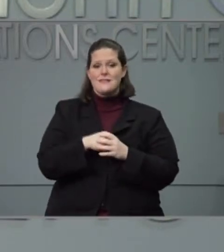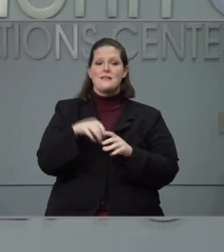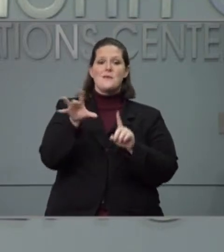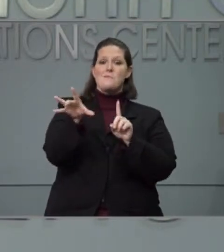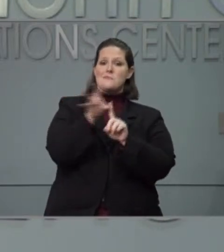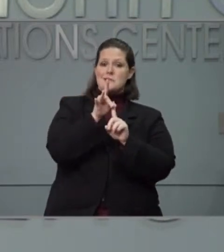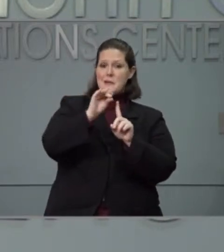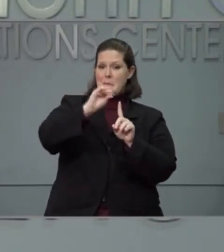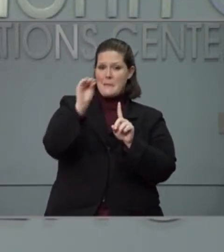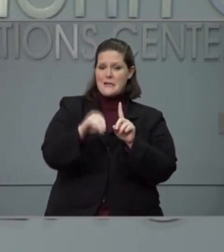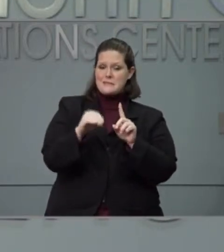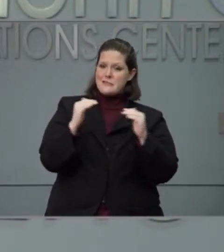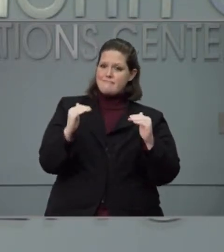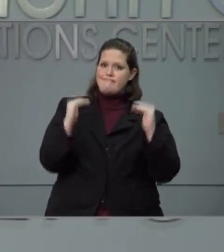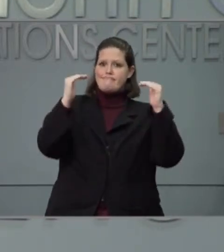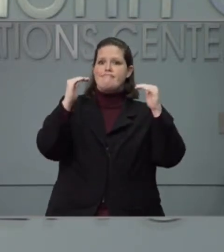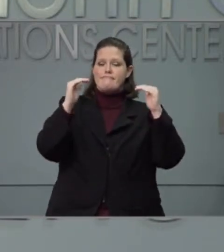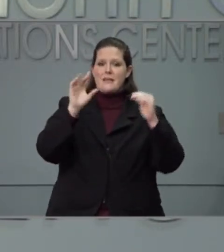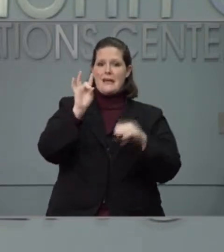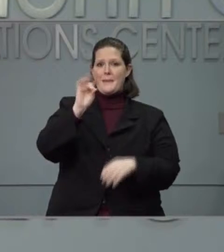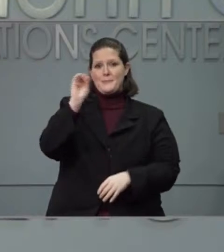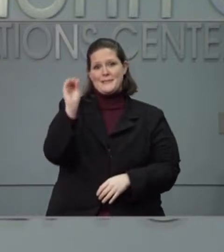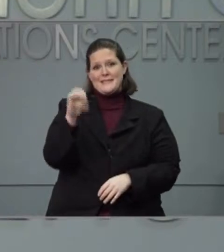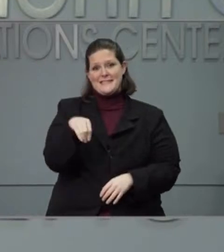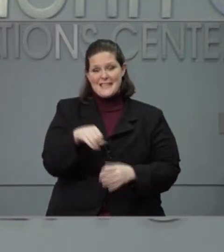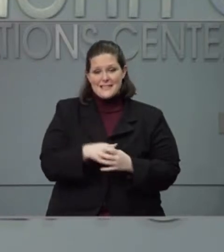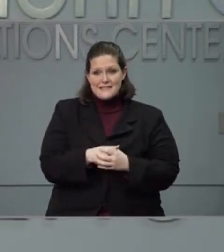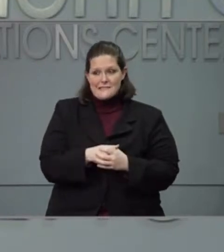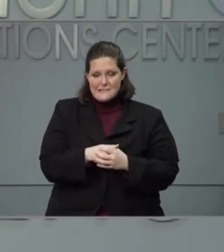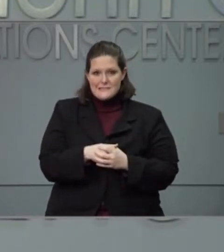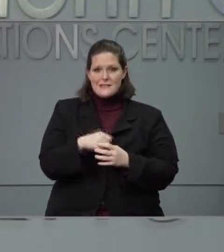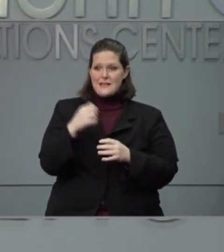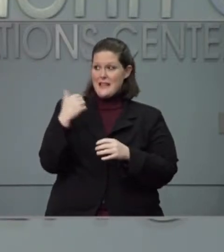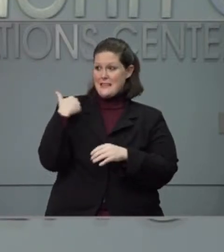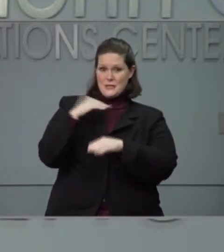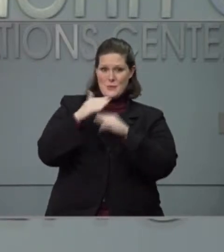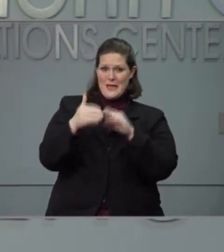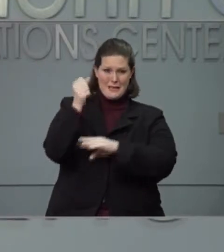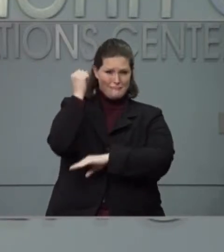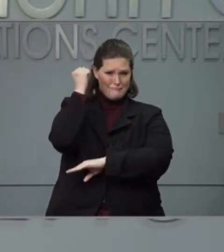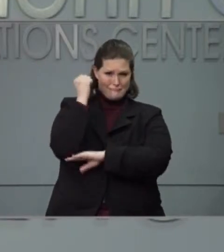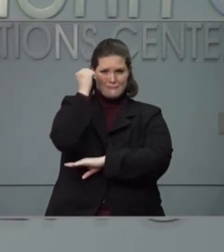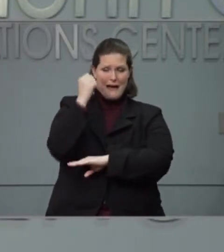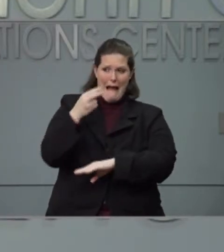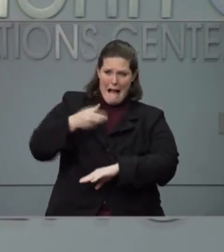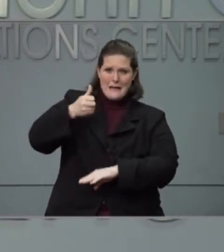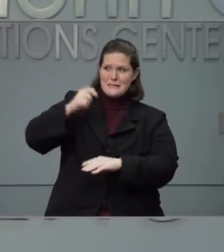around 8%. The weekend saw our highest day of reported cases, and